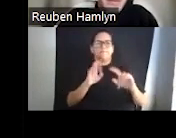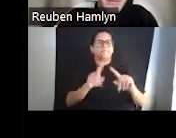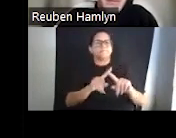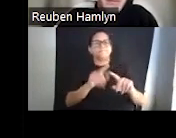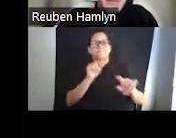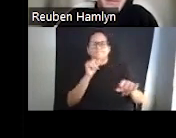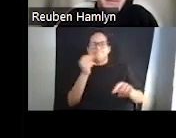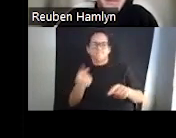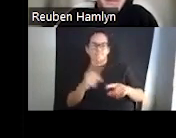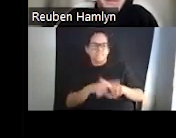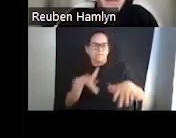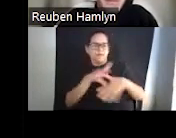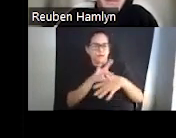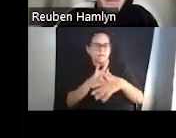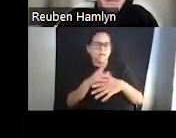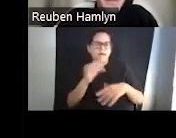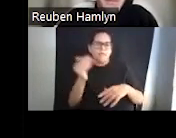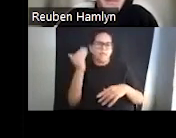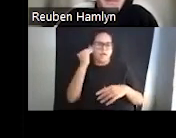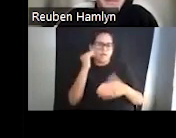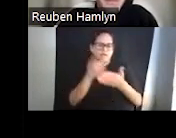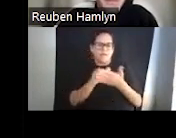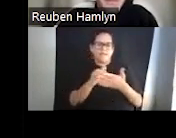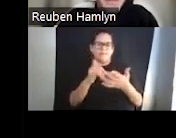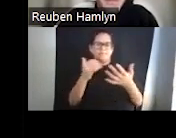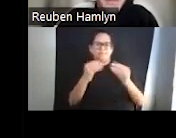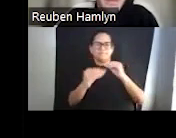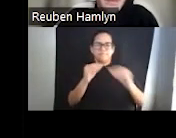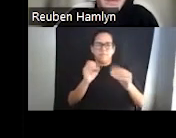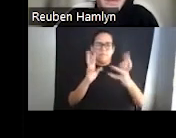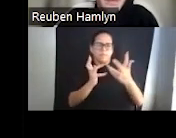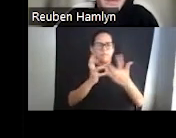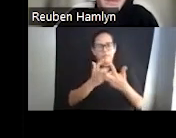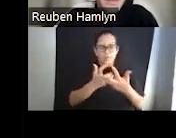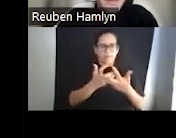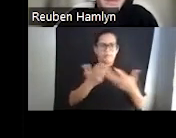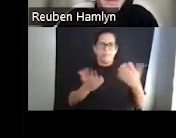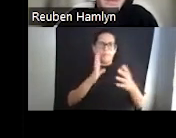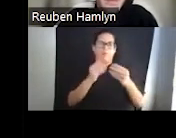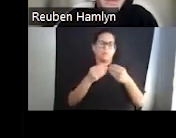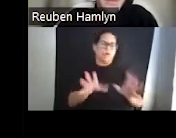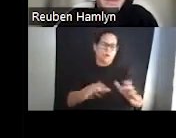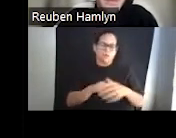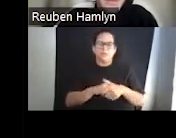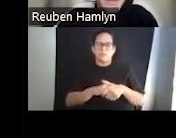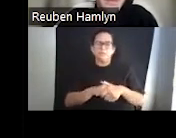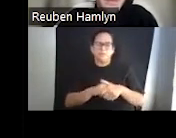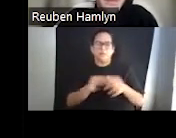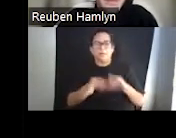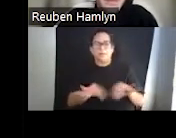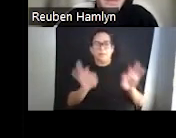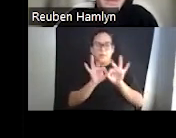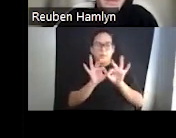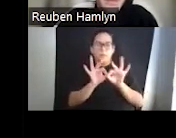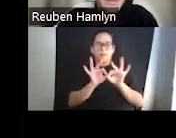then that the knowledge that that has been edited or manipulated may be lost. So it is important to at